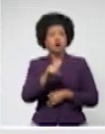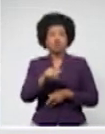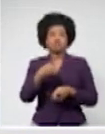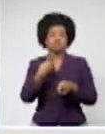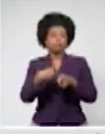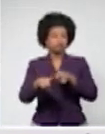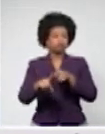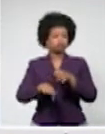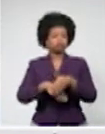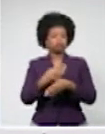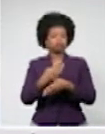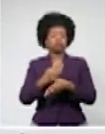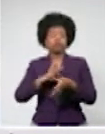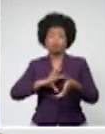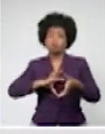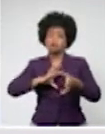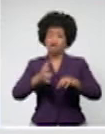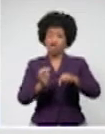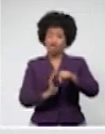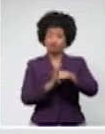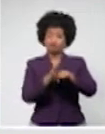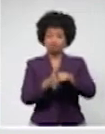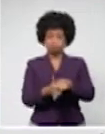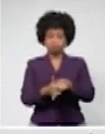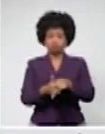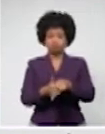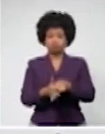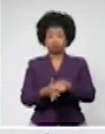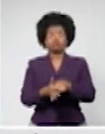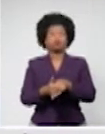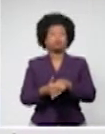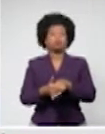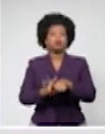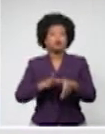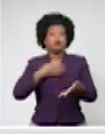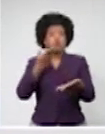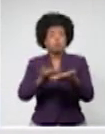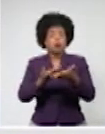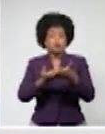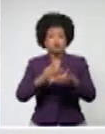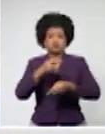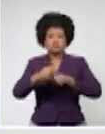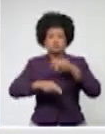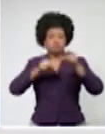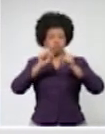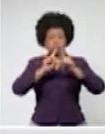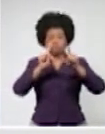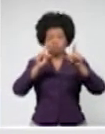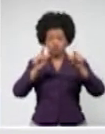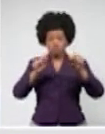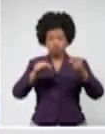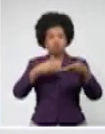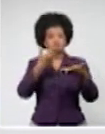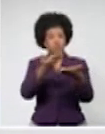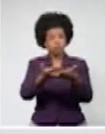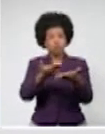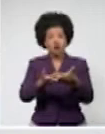and analyzed samples. In Artemisa province, and we are aware of the current sanitary